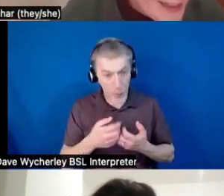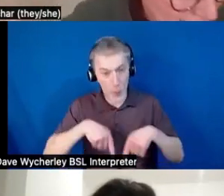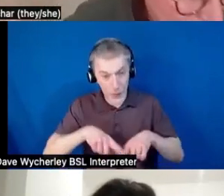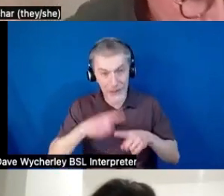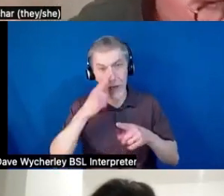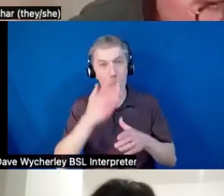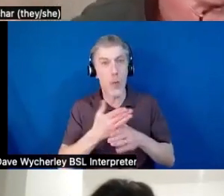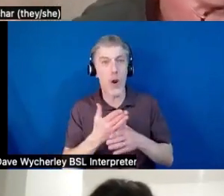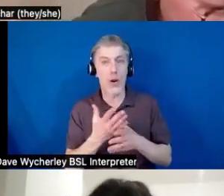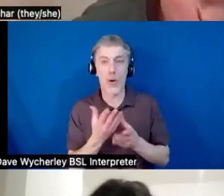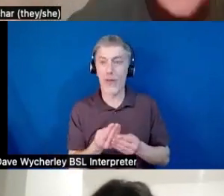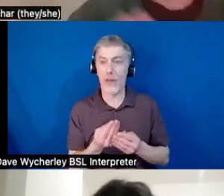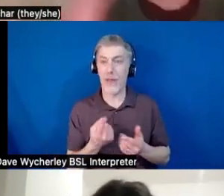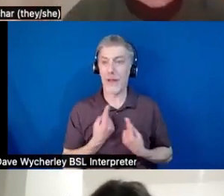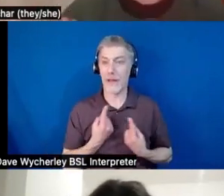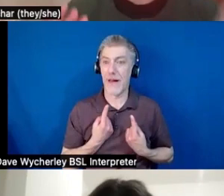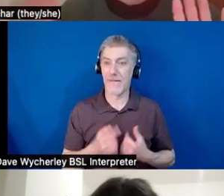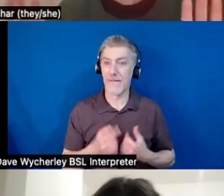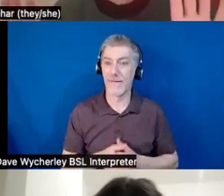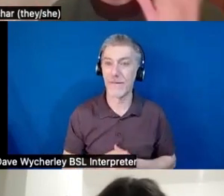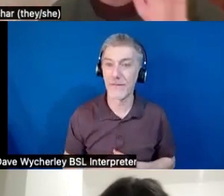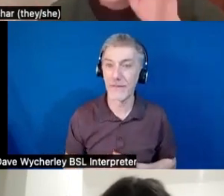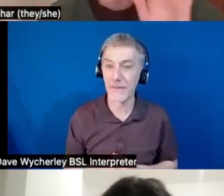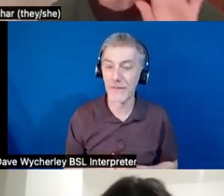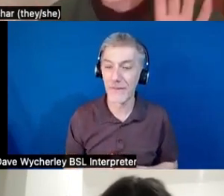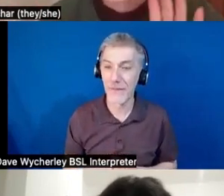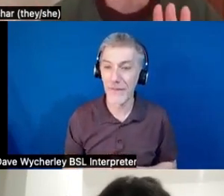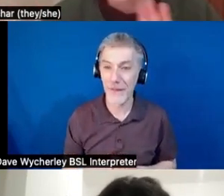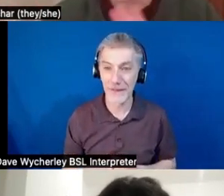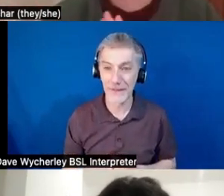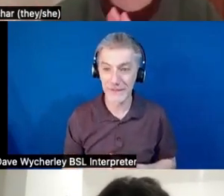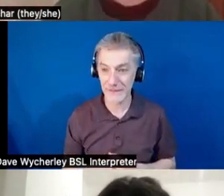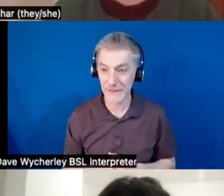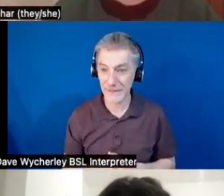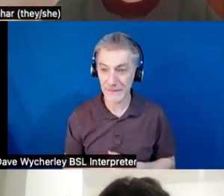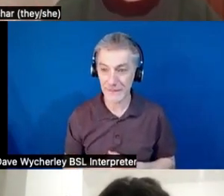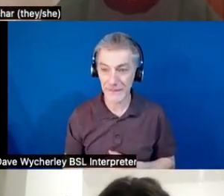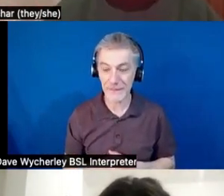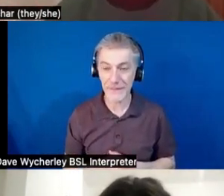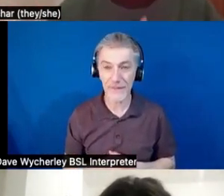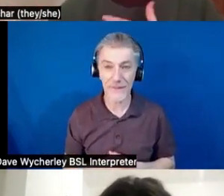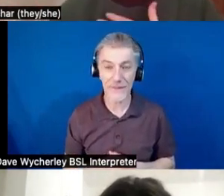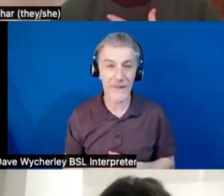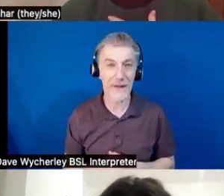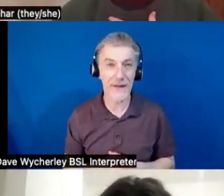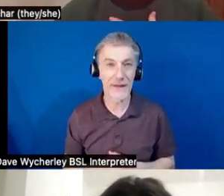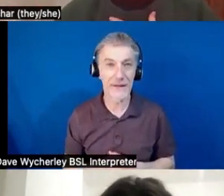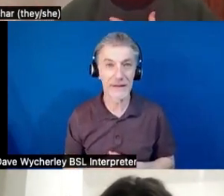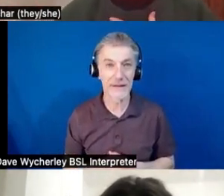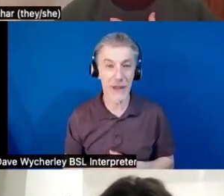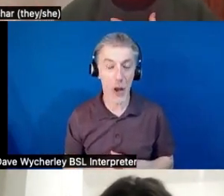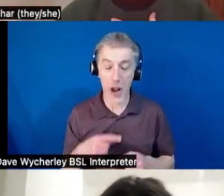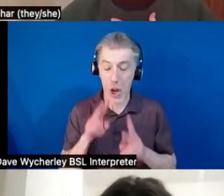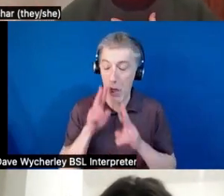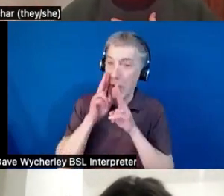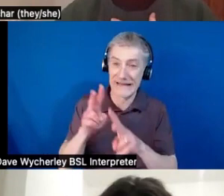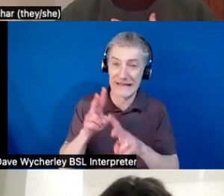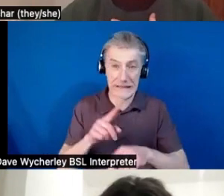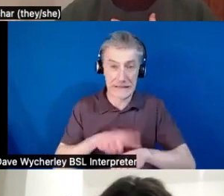I can't see a clock currently, so I don't know how long I'm talking for.